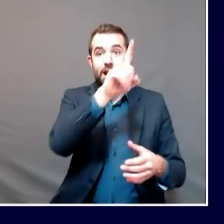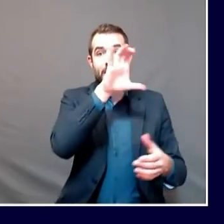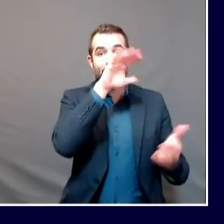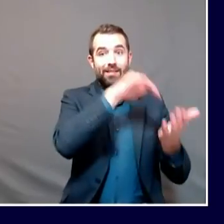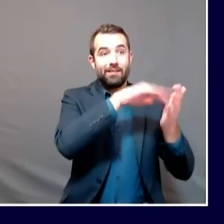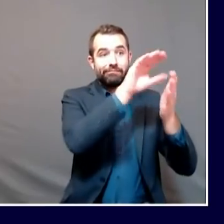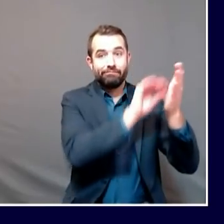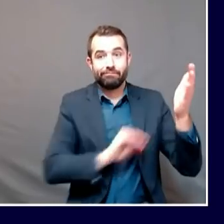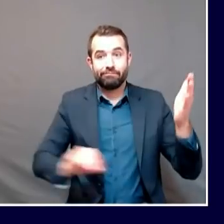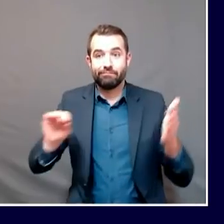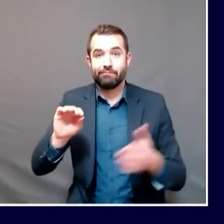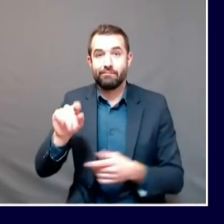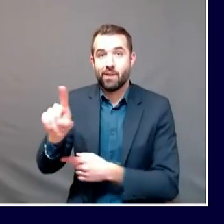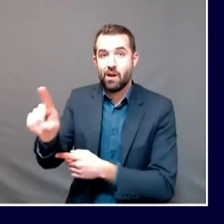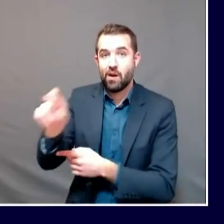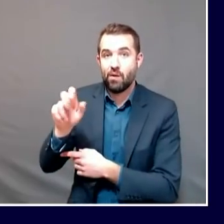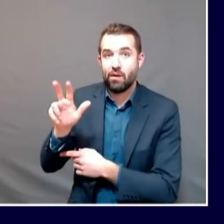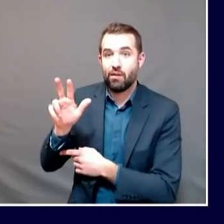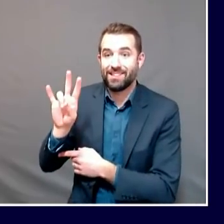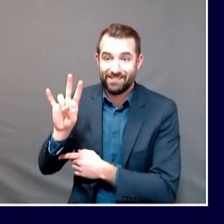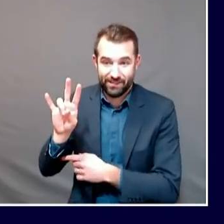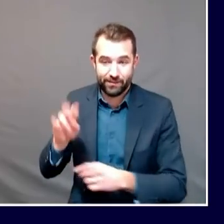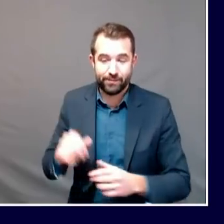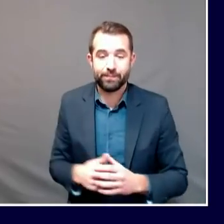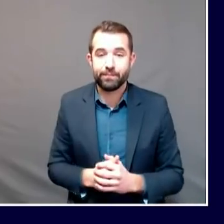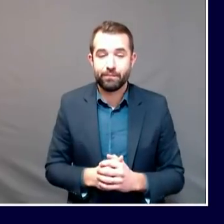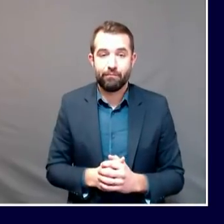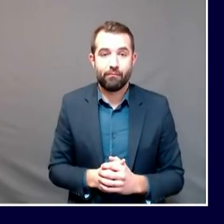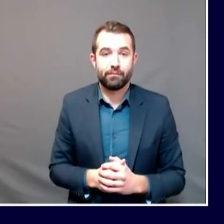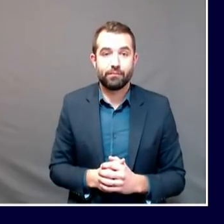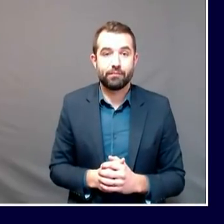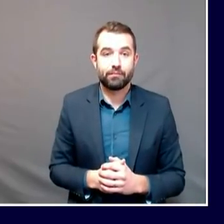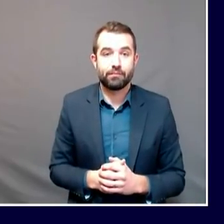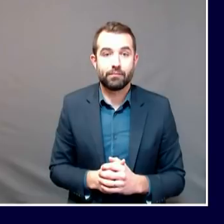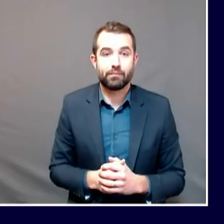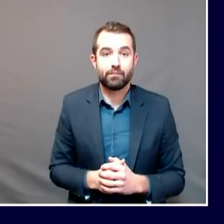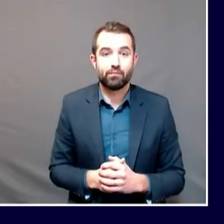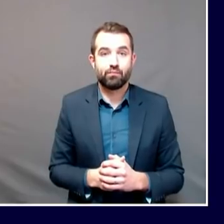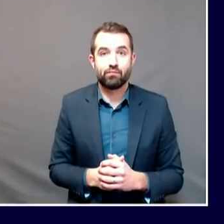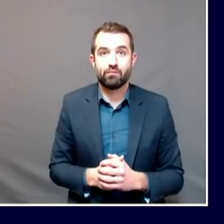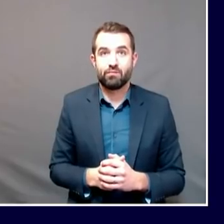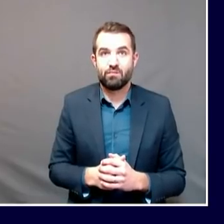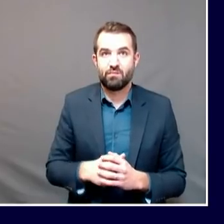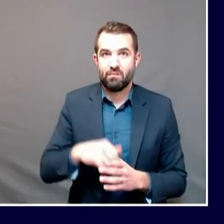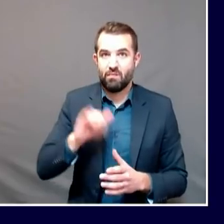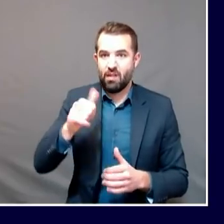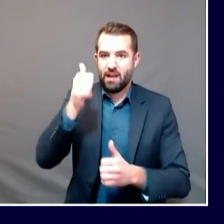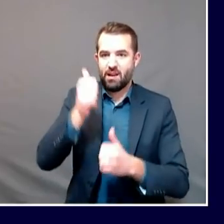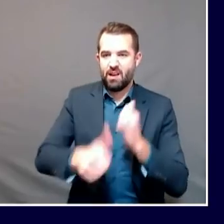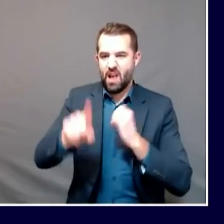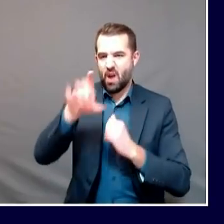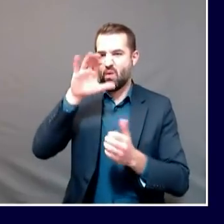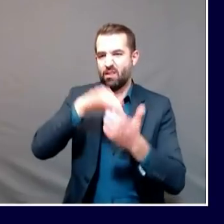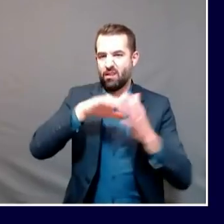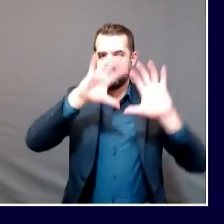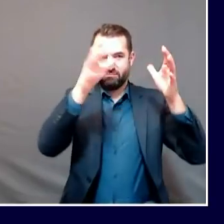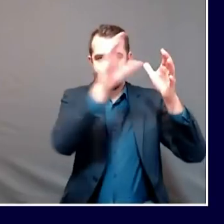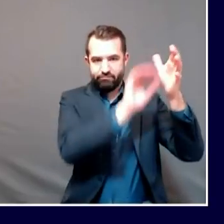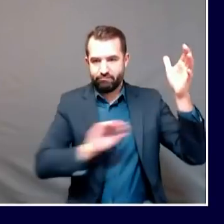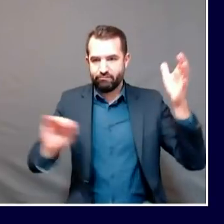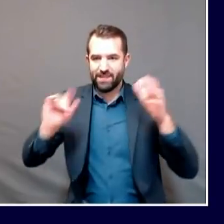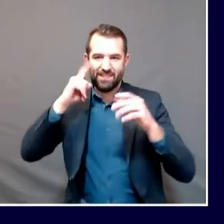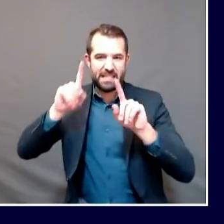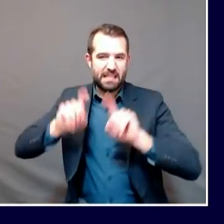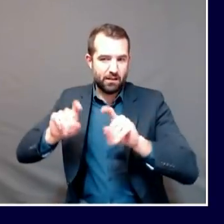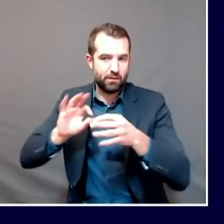at 137 antigen tests that are being conducted for every 100,000 people. There has been some degree of